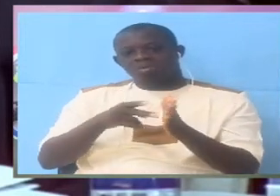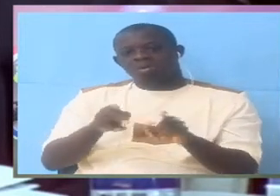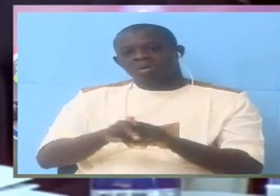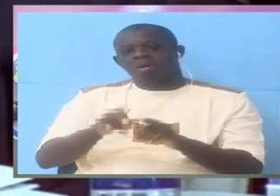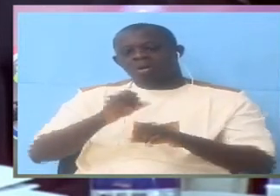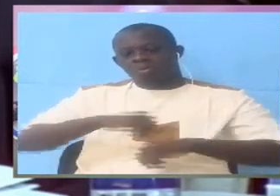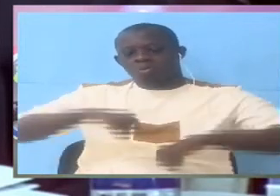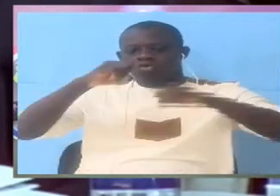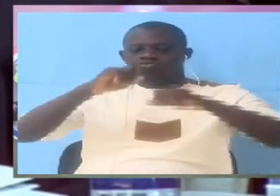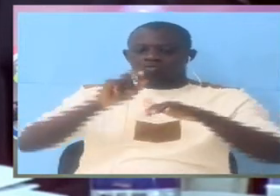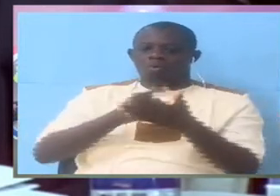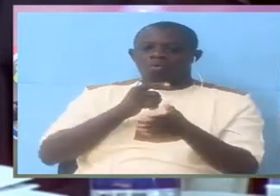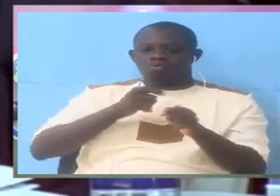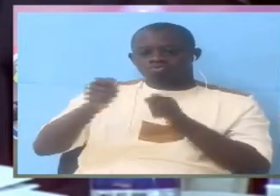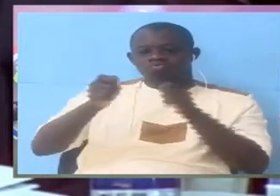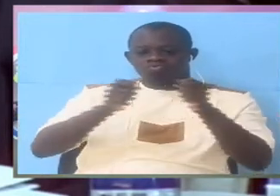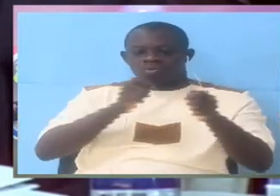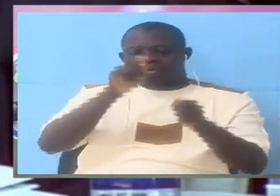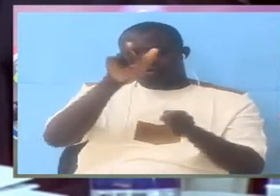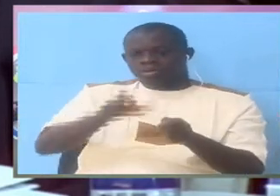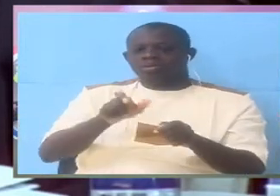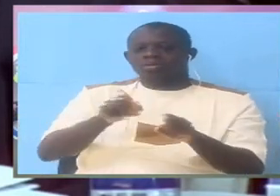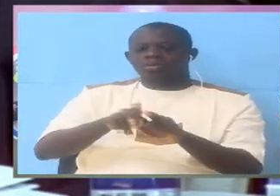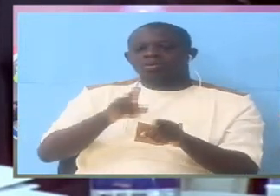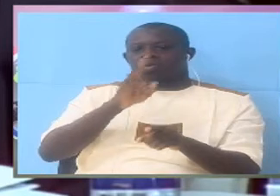coordinator of espionage.